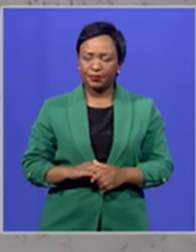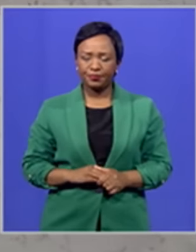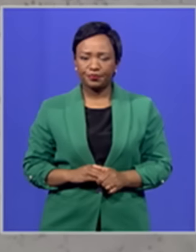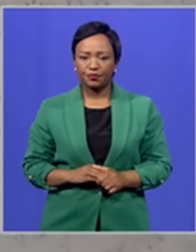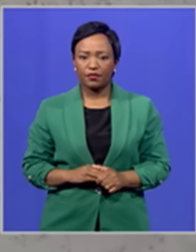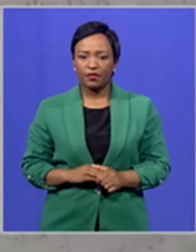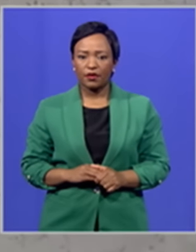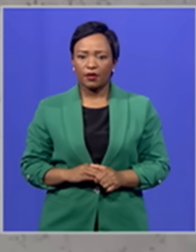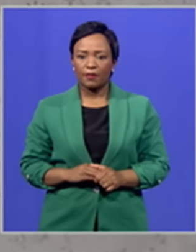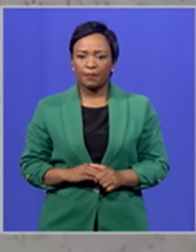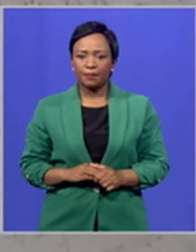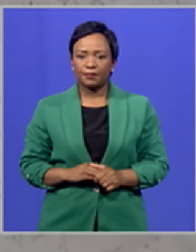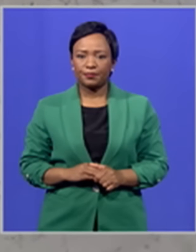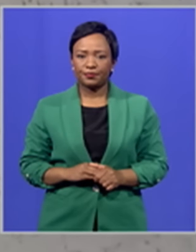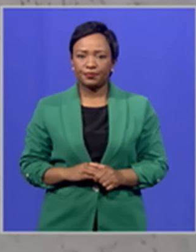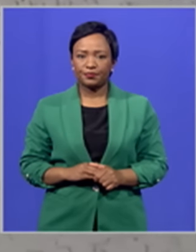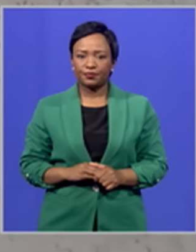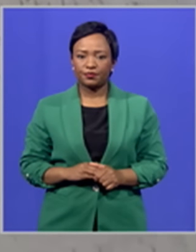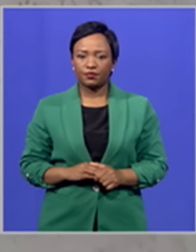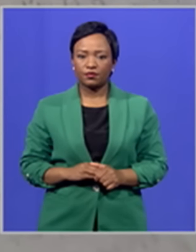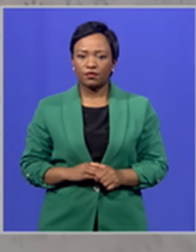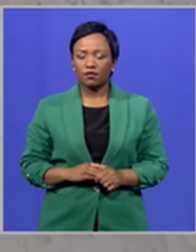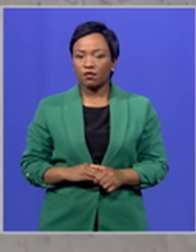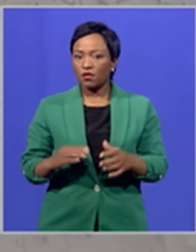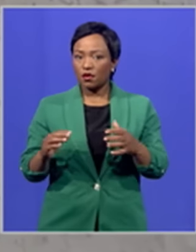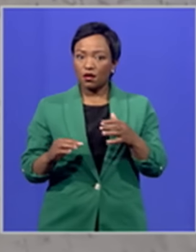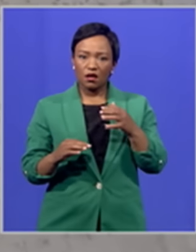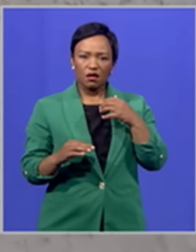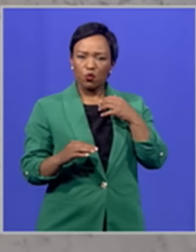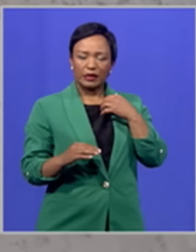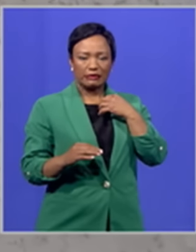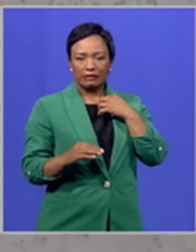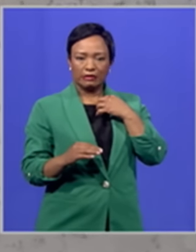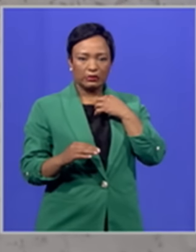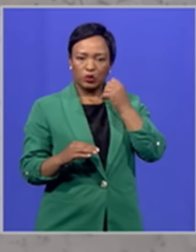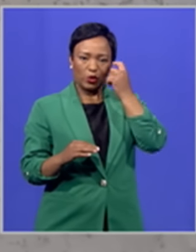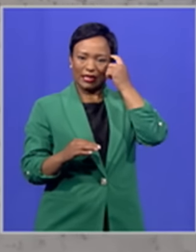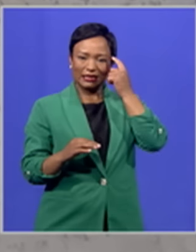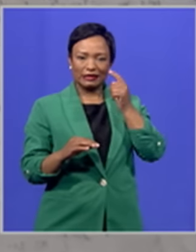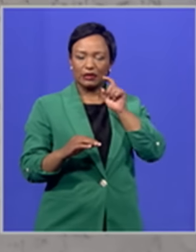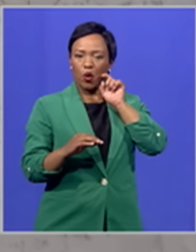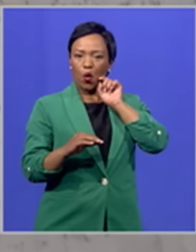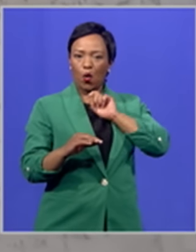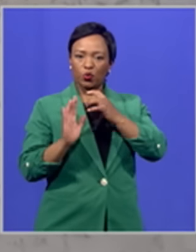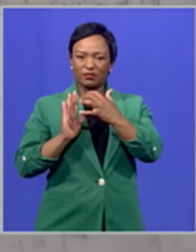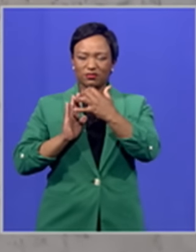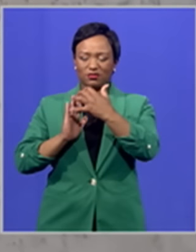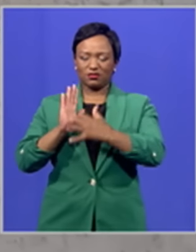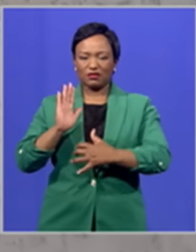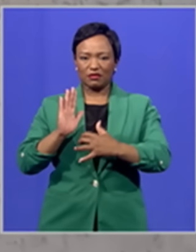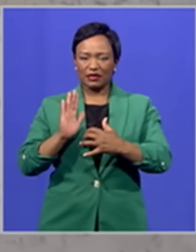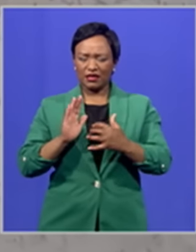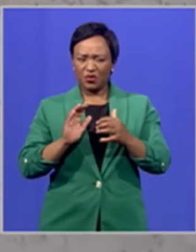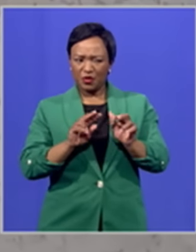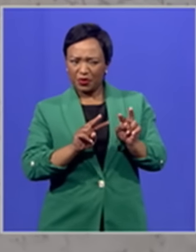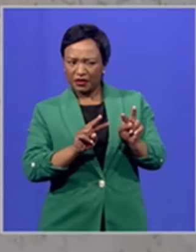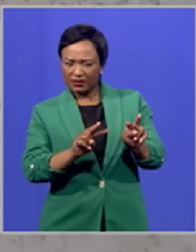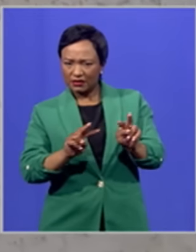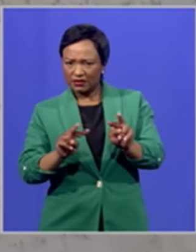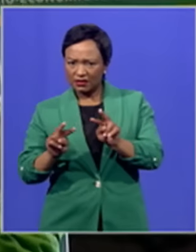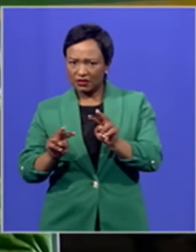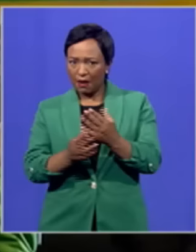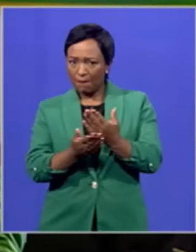We don't think that according to the roadmap and according to what we are seeing on the ground, they might not be able to